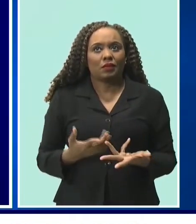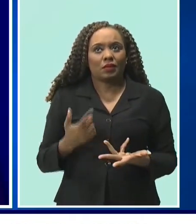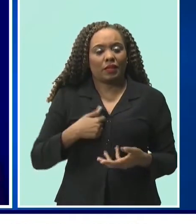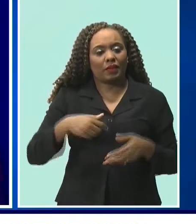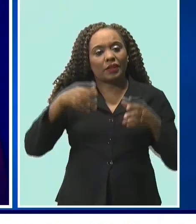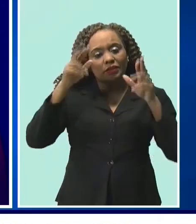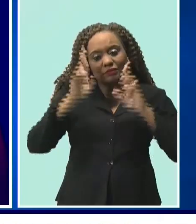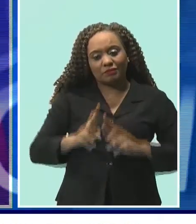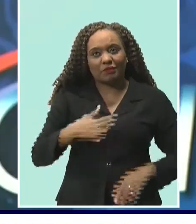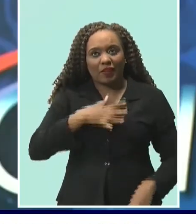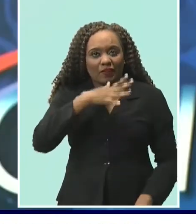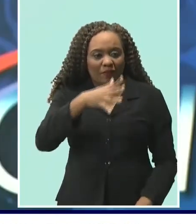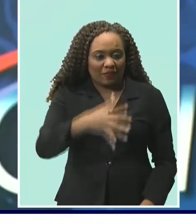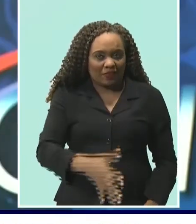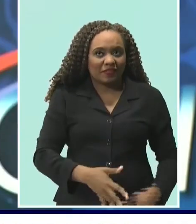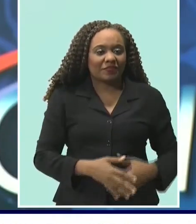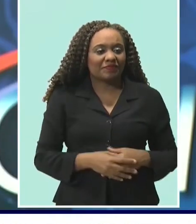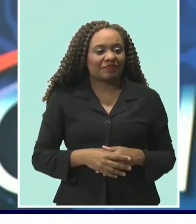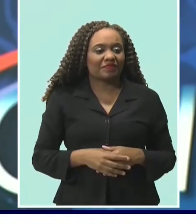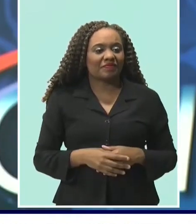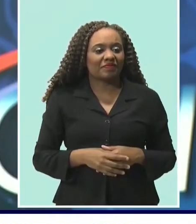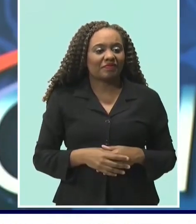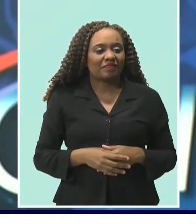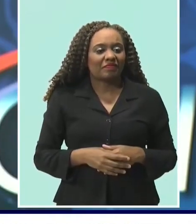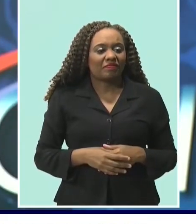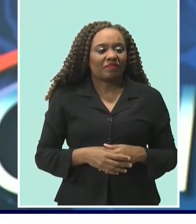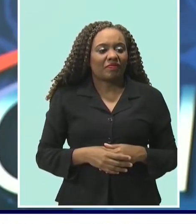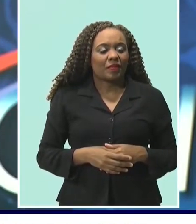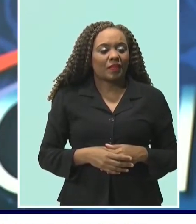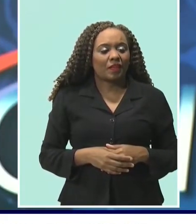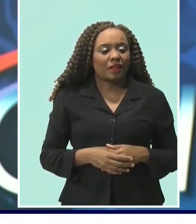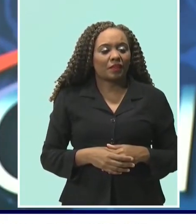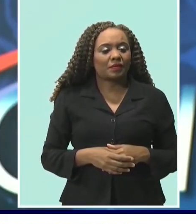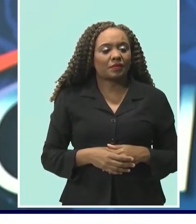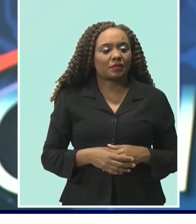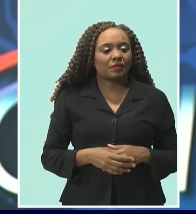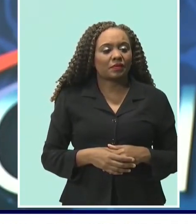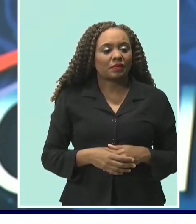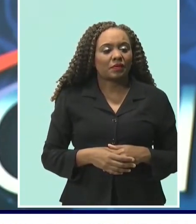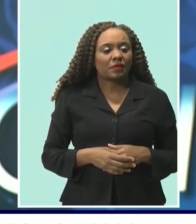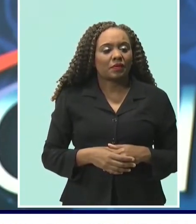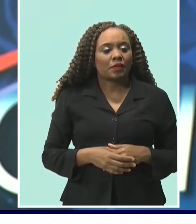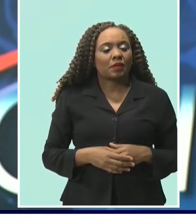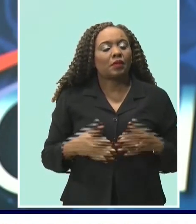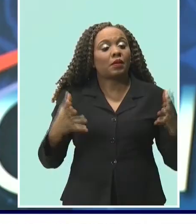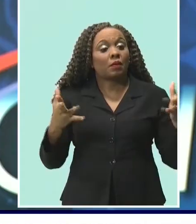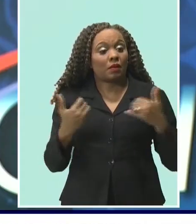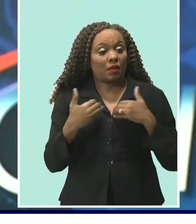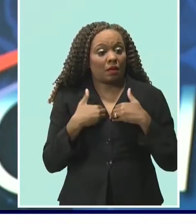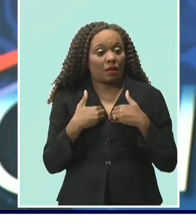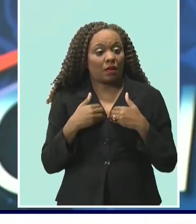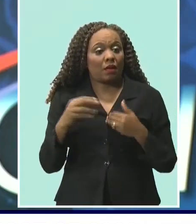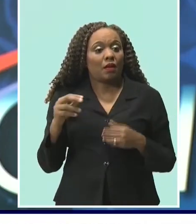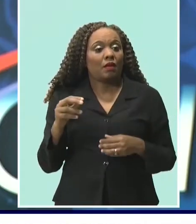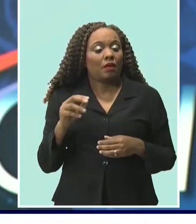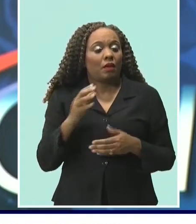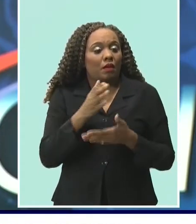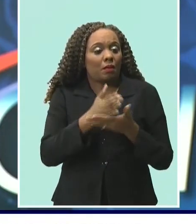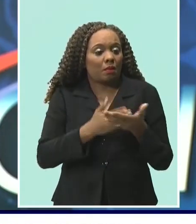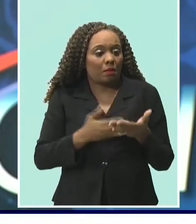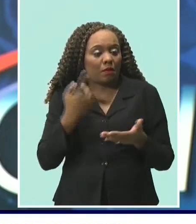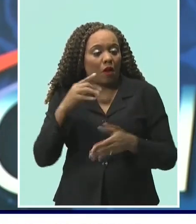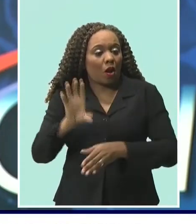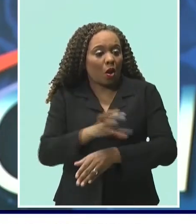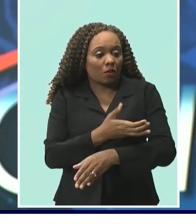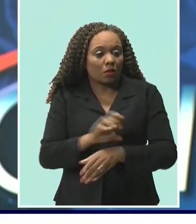Grants. While the artist has been forced to shelve plans for the 2nd edition of his Soca for Her concert, his